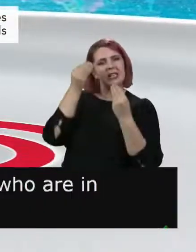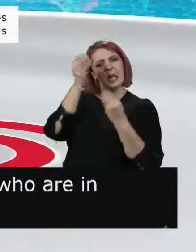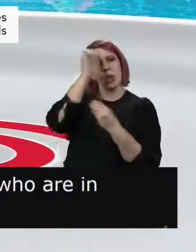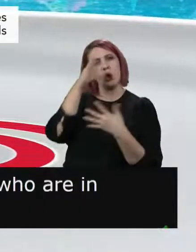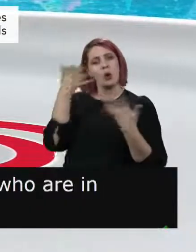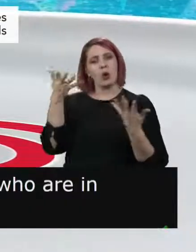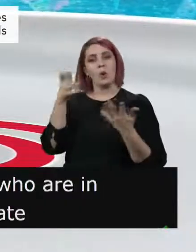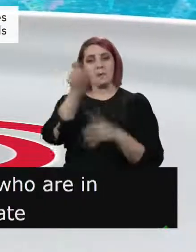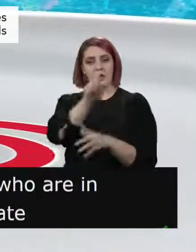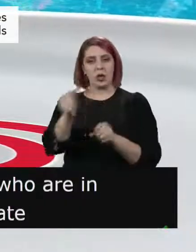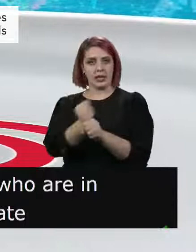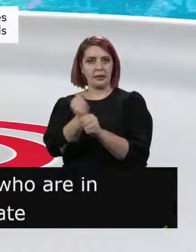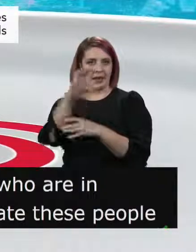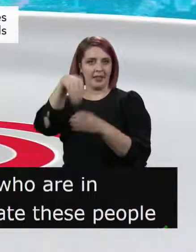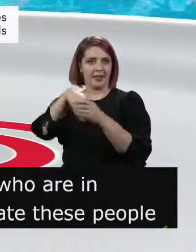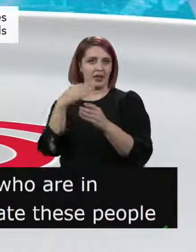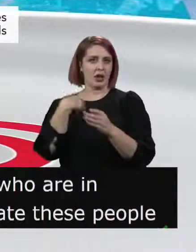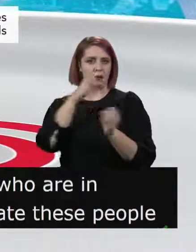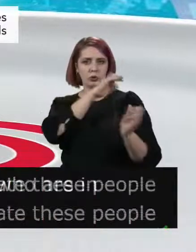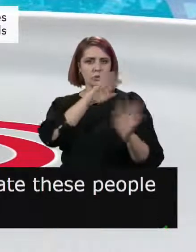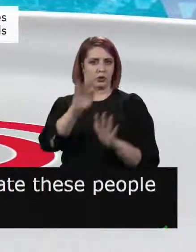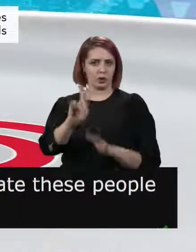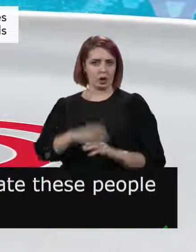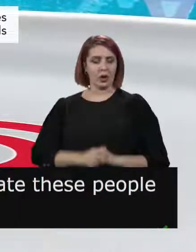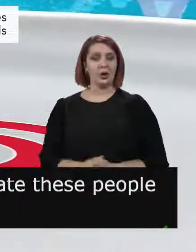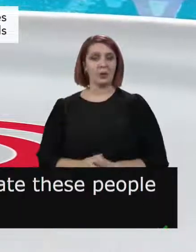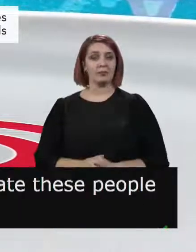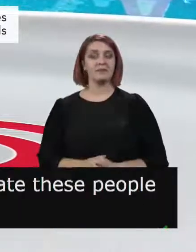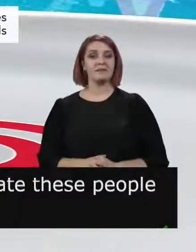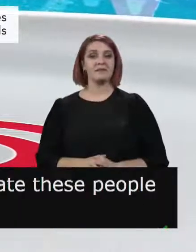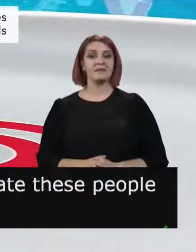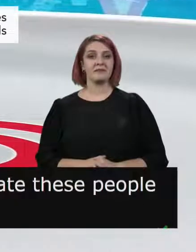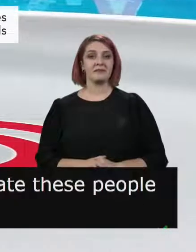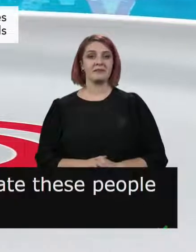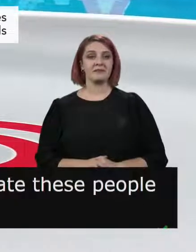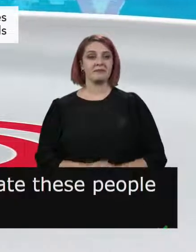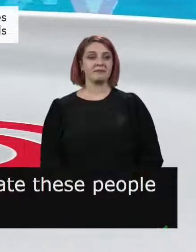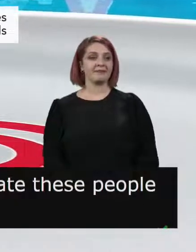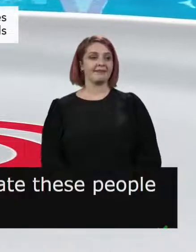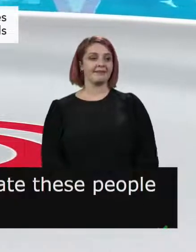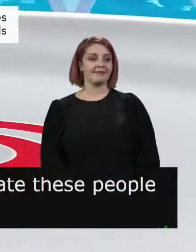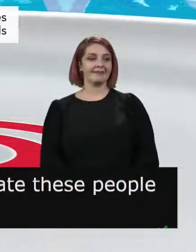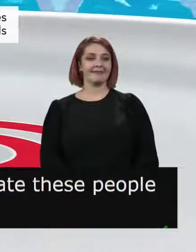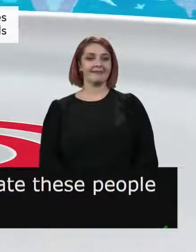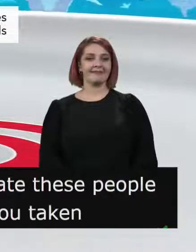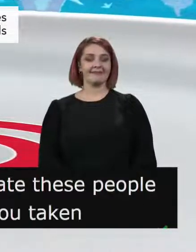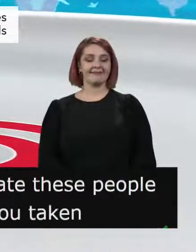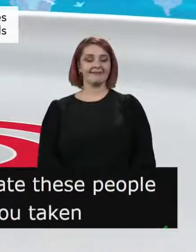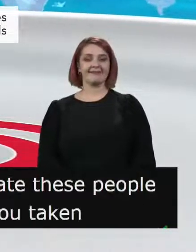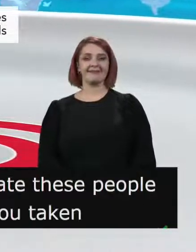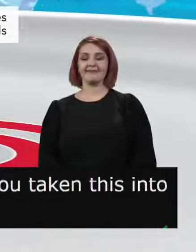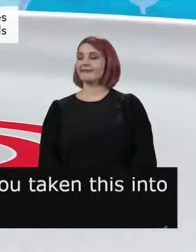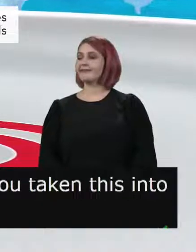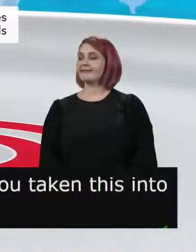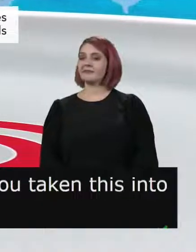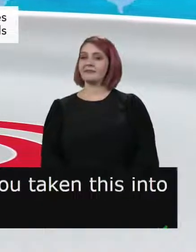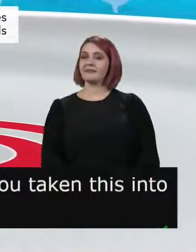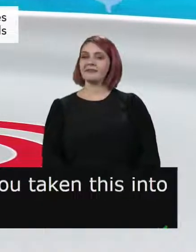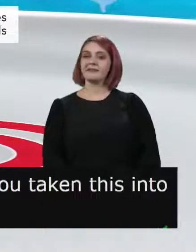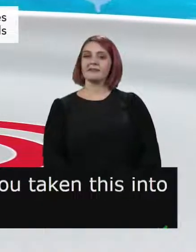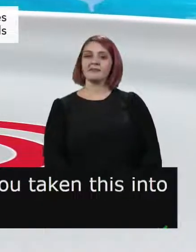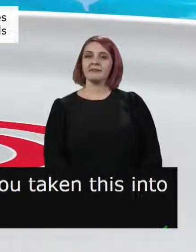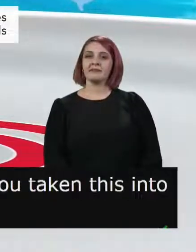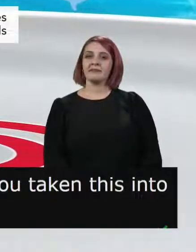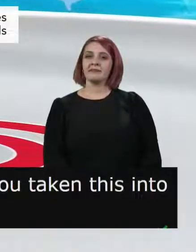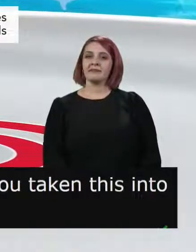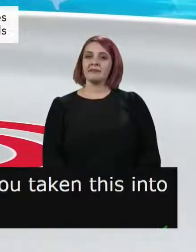travels more safe for everyone? Have you taken this into account for all of them as well? Yeah,